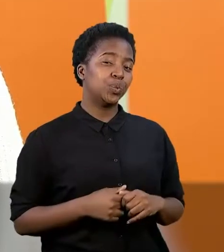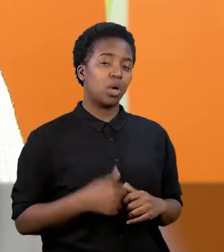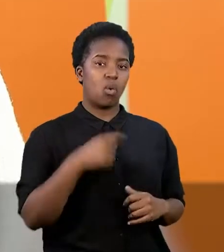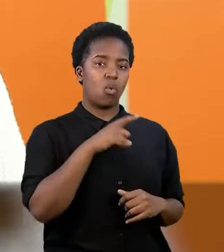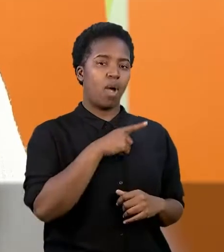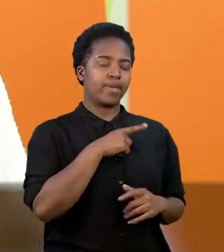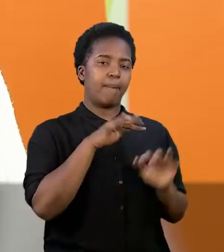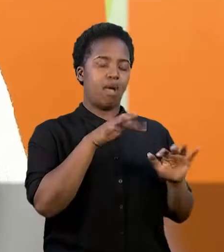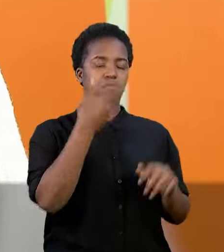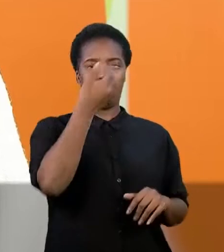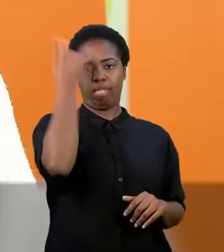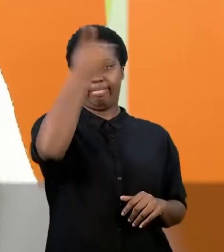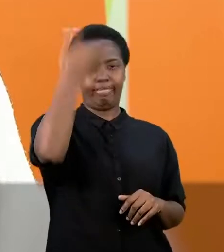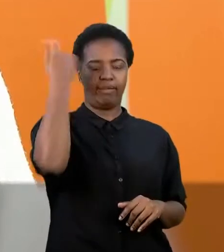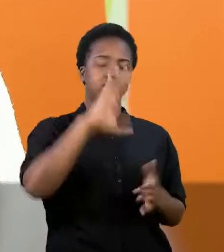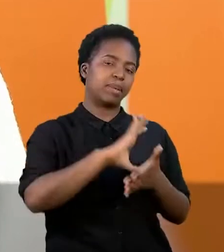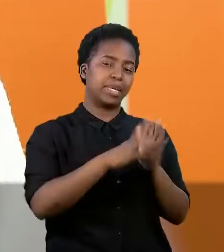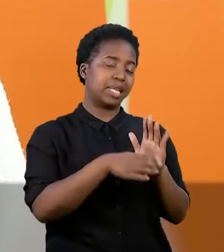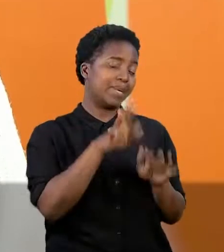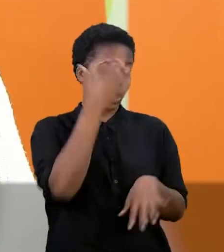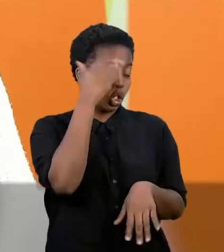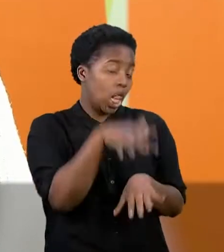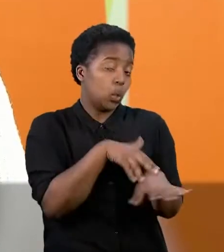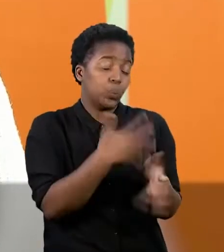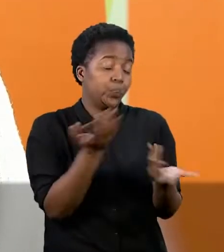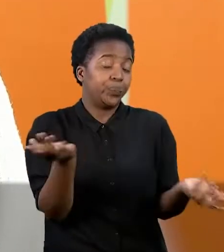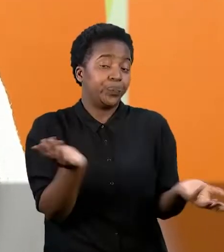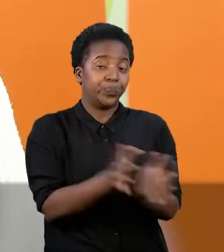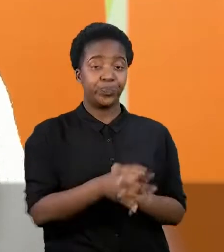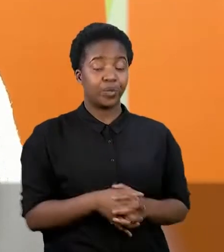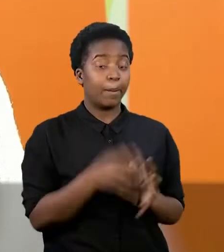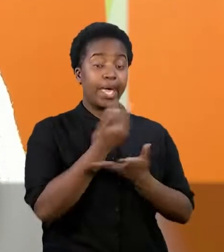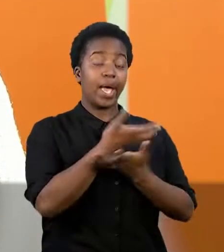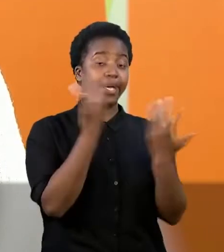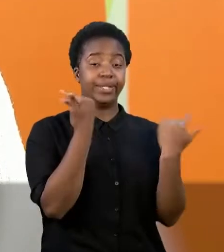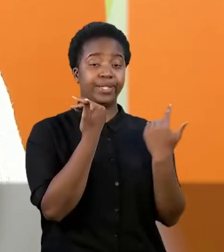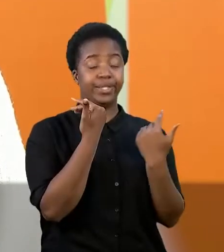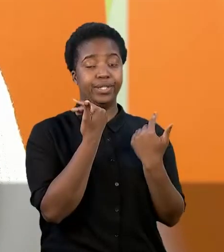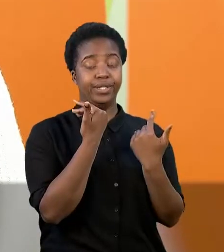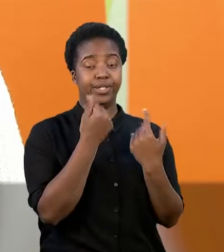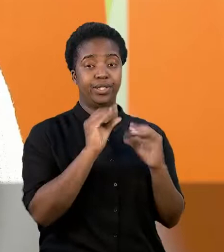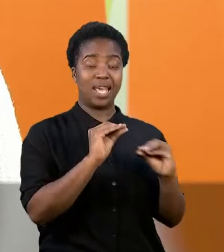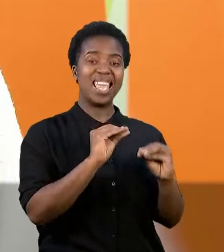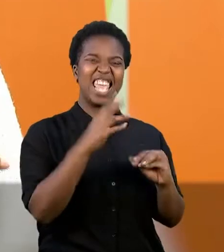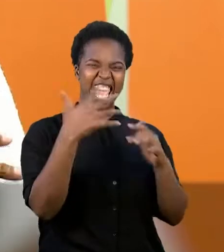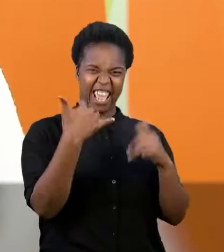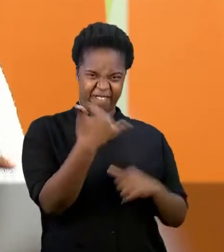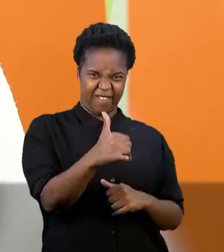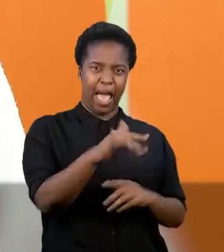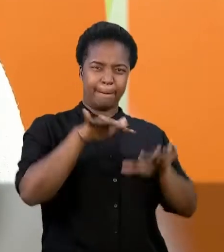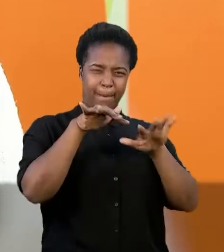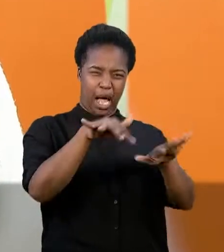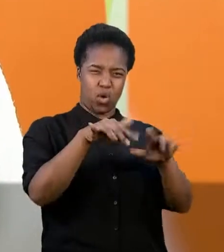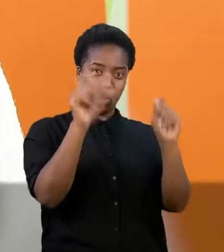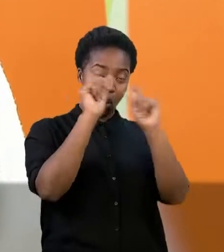think lo sa be educated ka disability. Ke bo slow ba bona. And I wonder people if ba ka teachwa handle